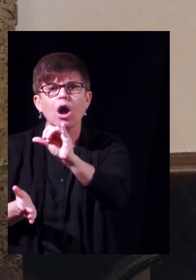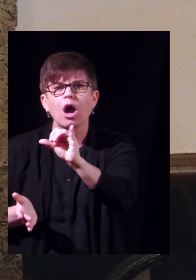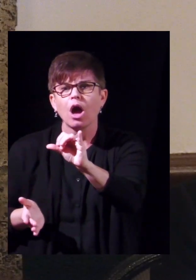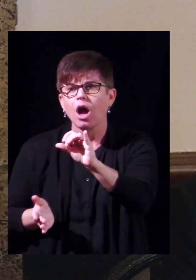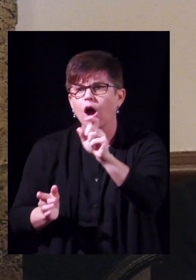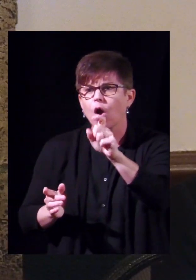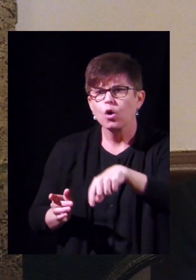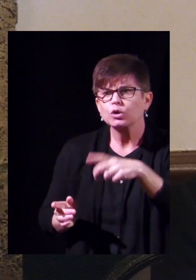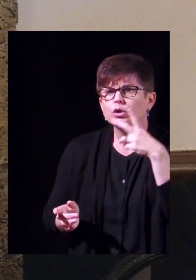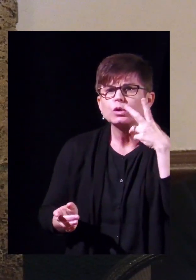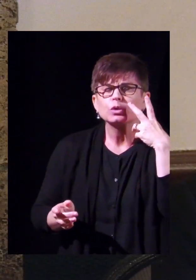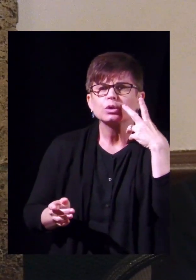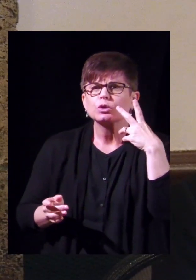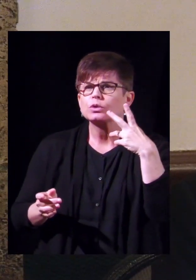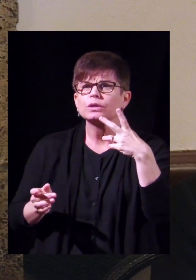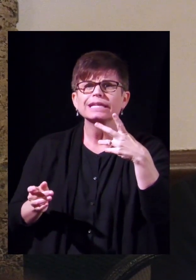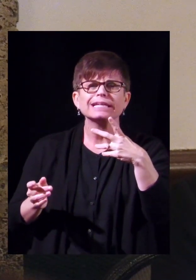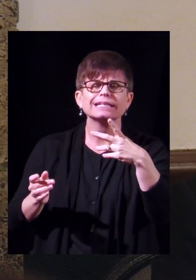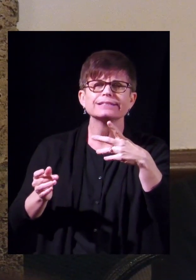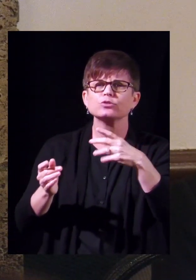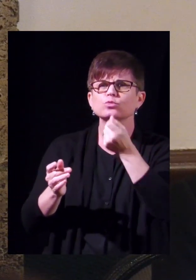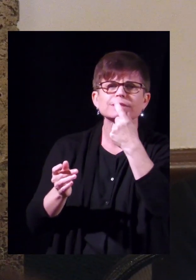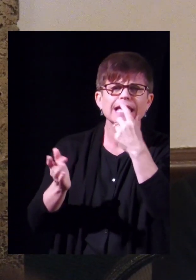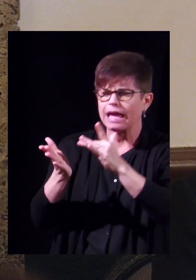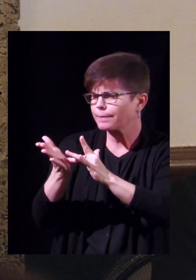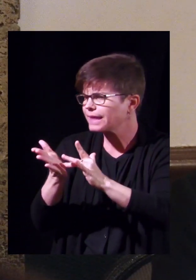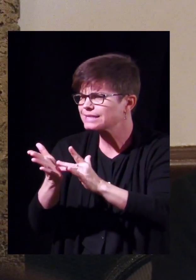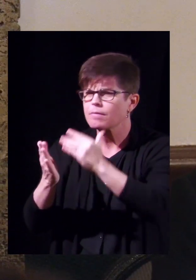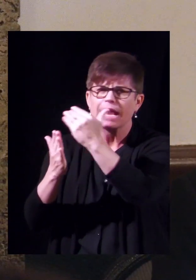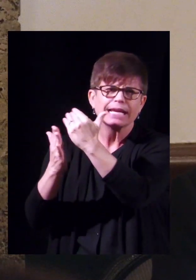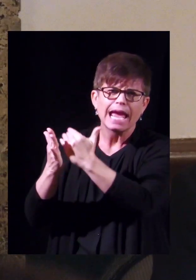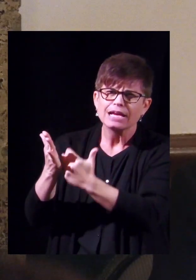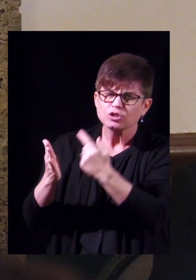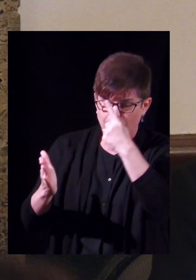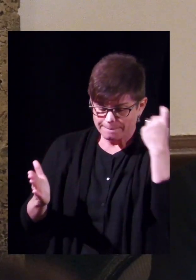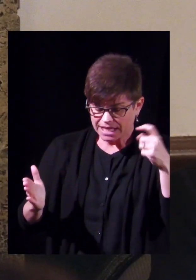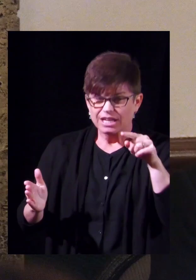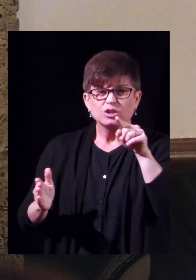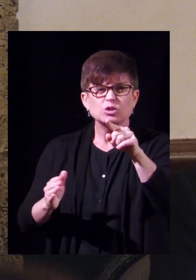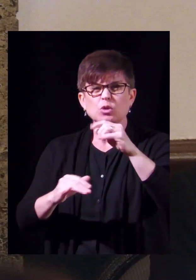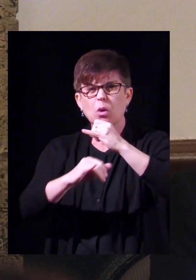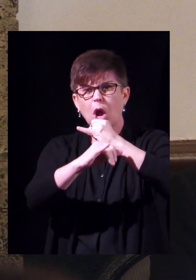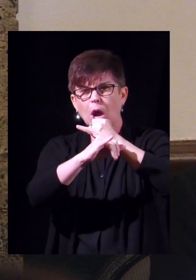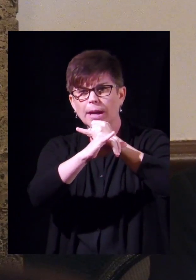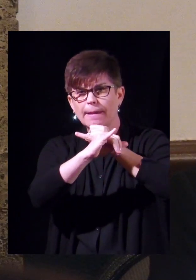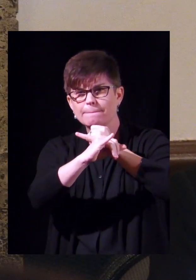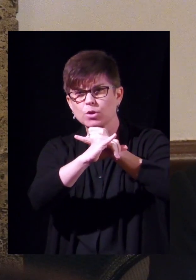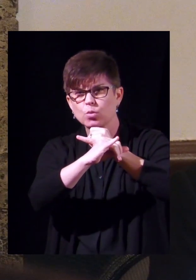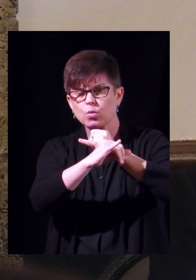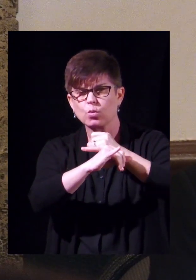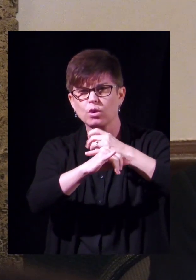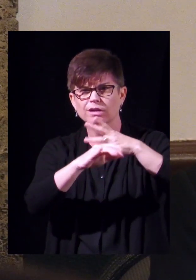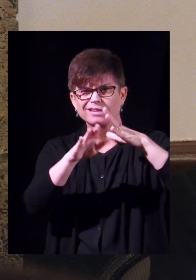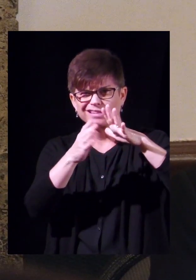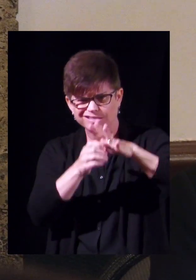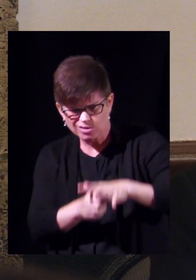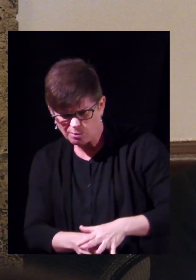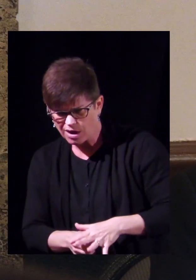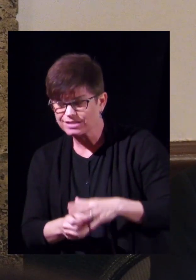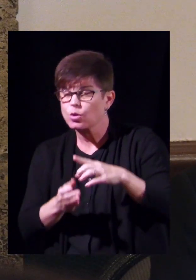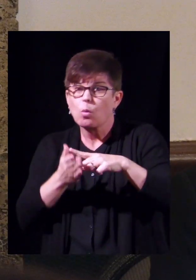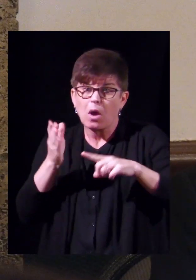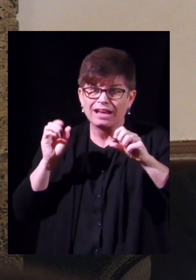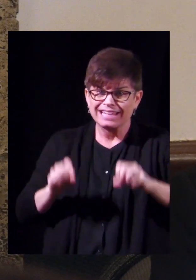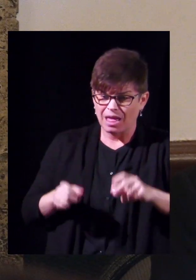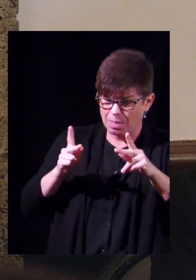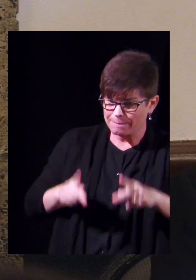on all sorts of these medications and whatnot because you are immune suppressed." What can the person